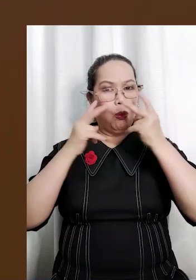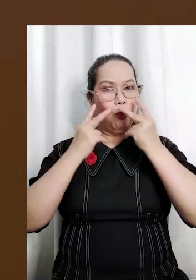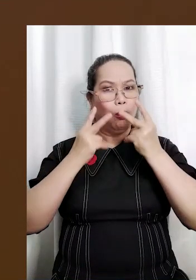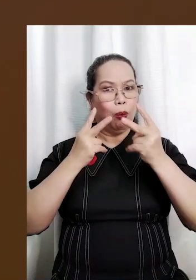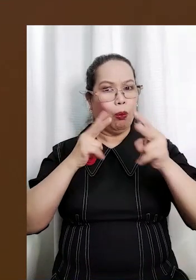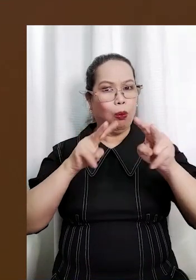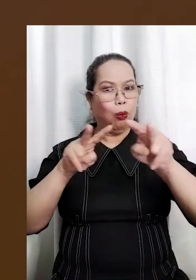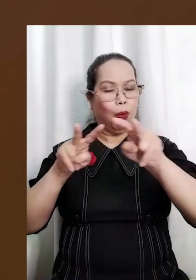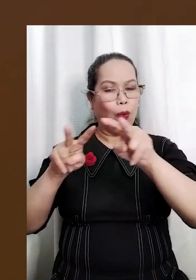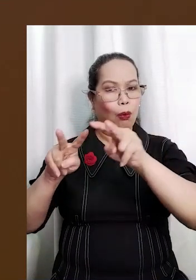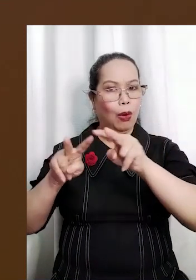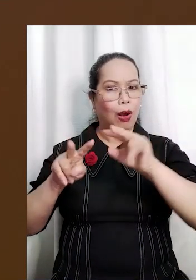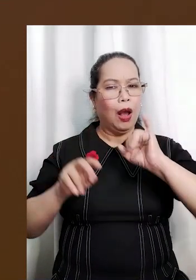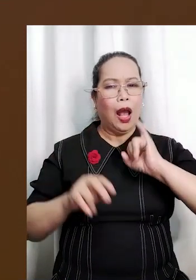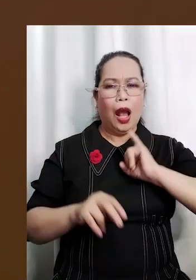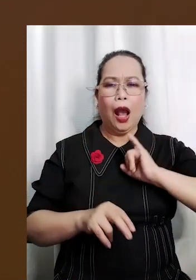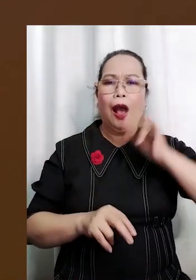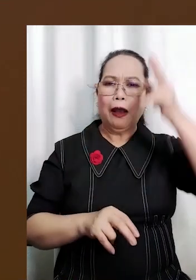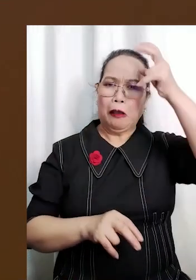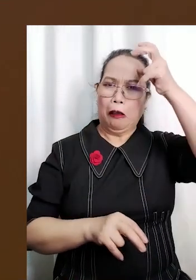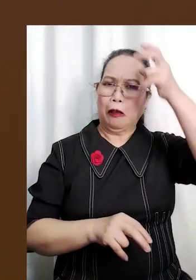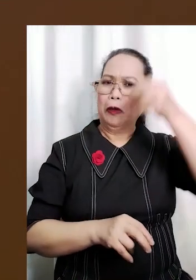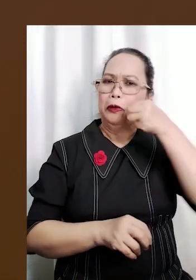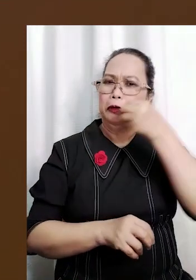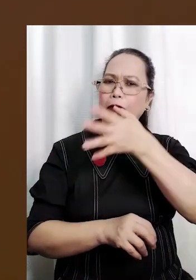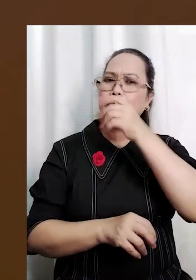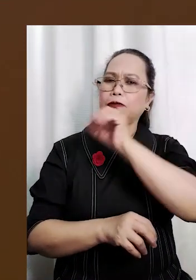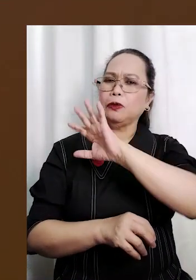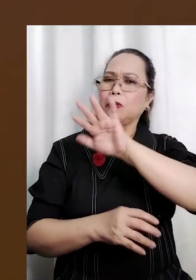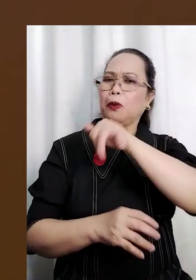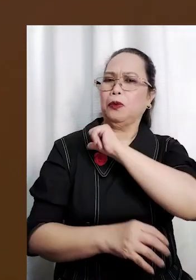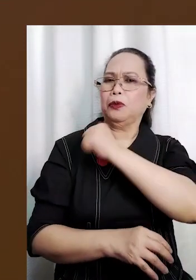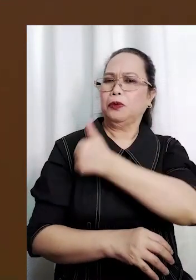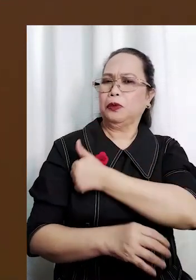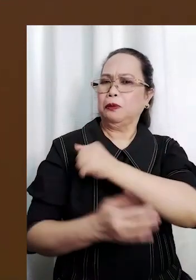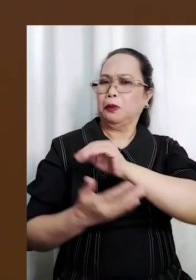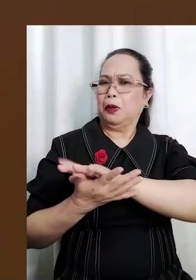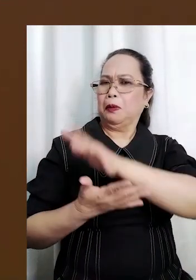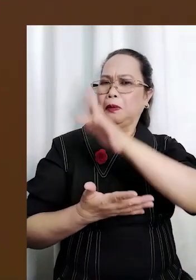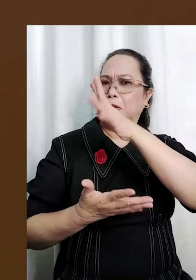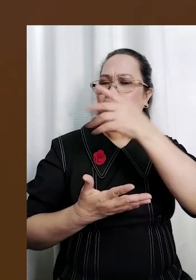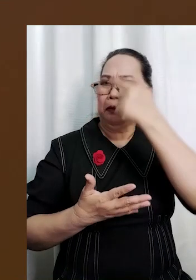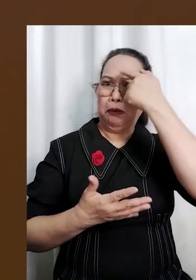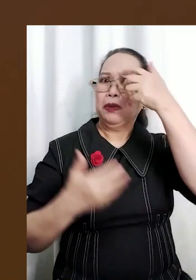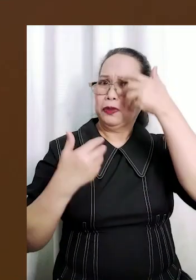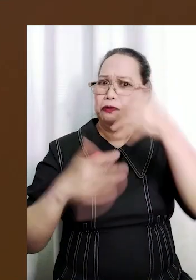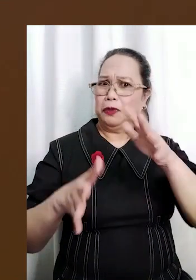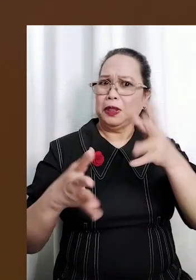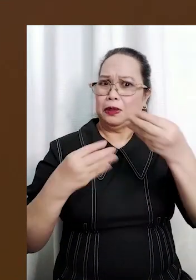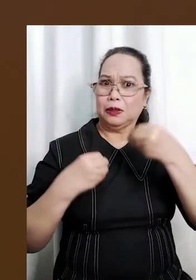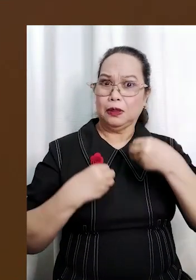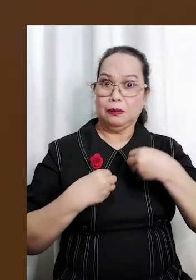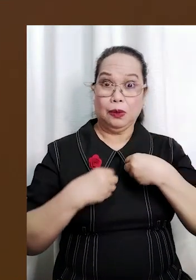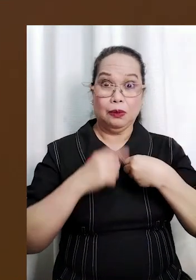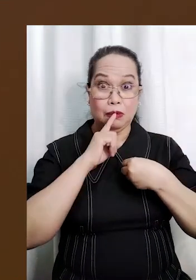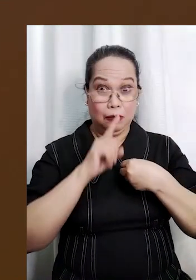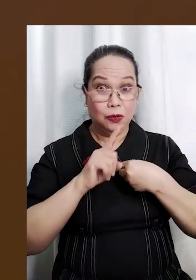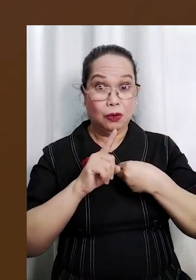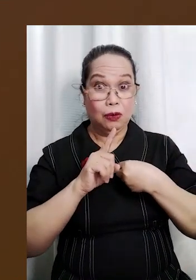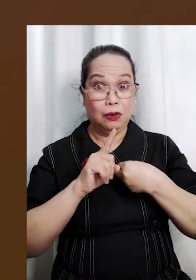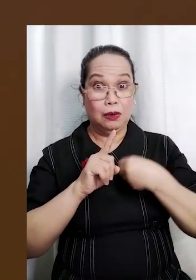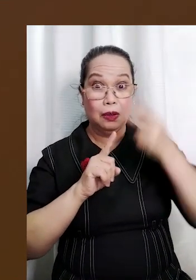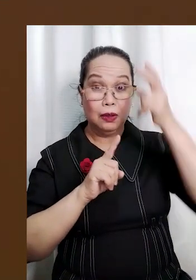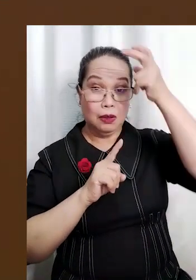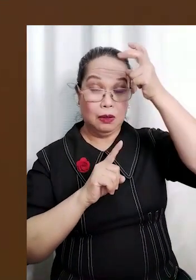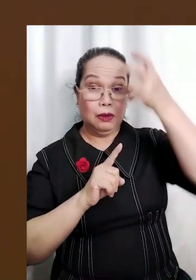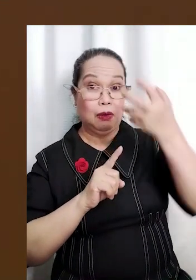give you all their authority and splendor as it has been given to me. As if minana niya lahat